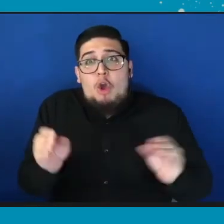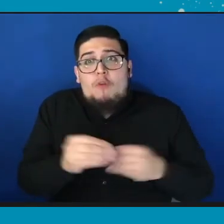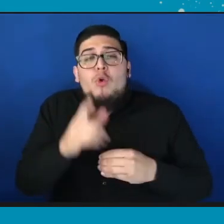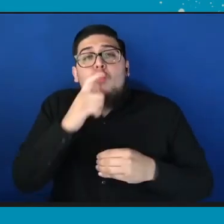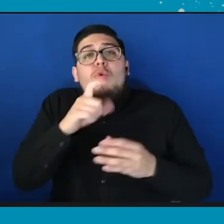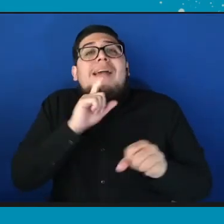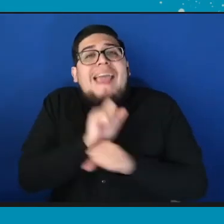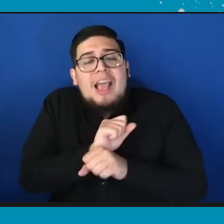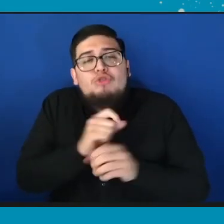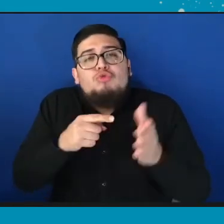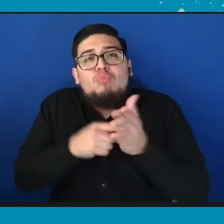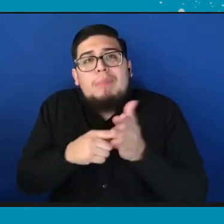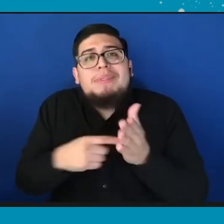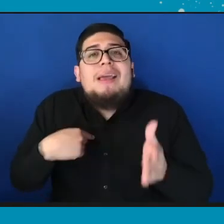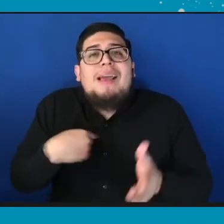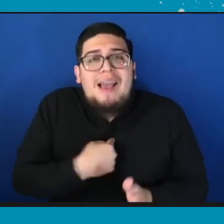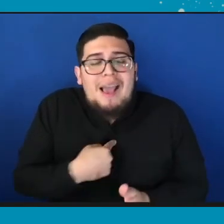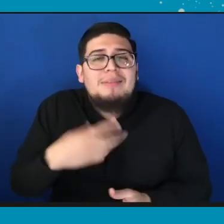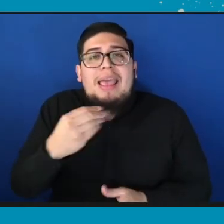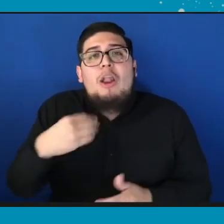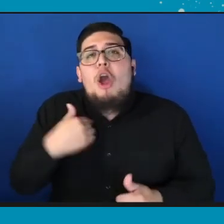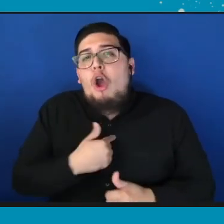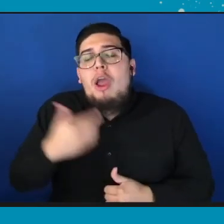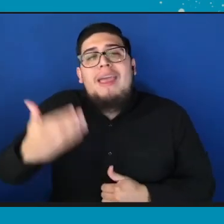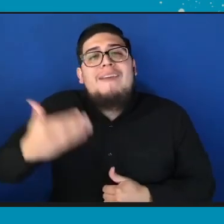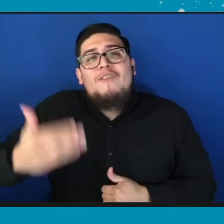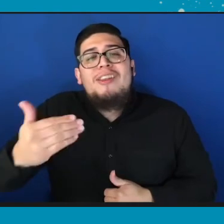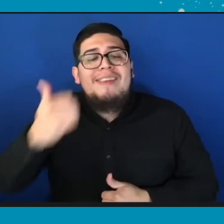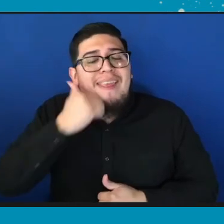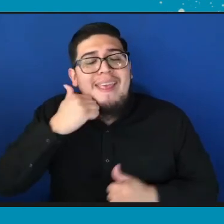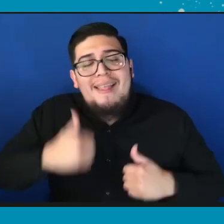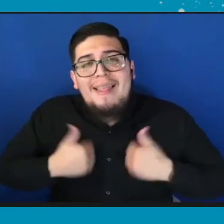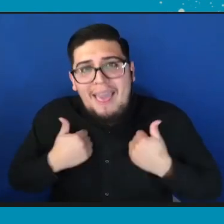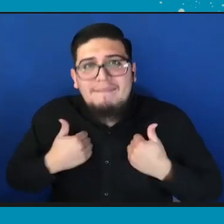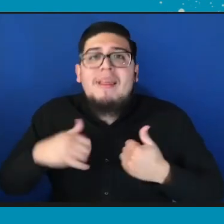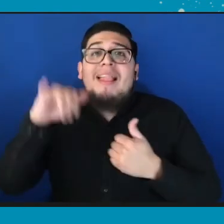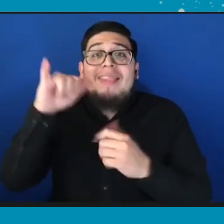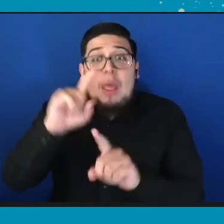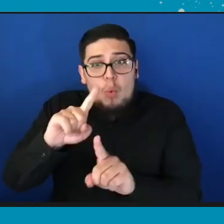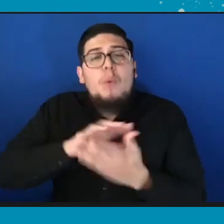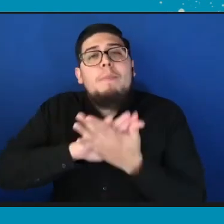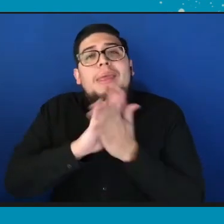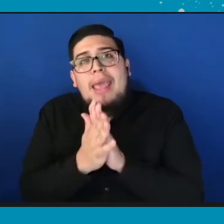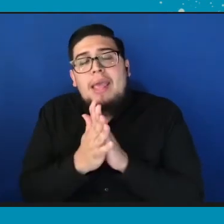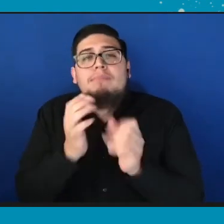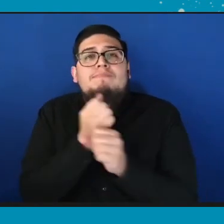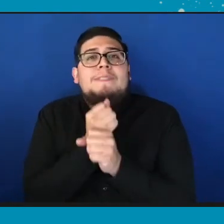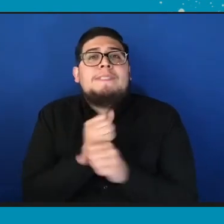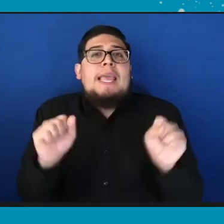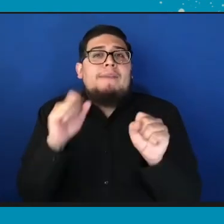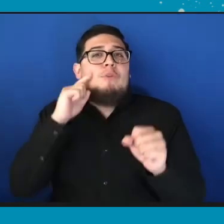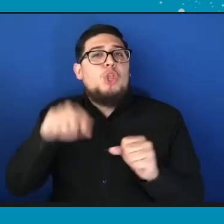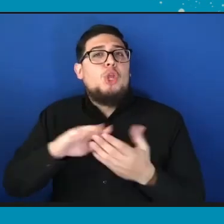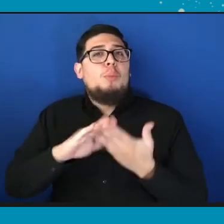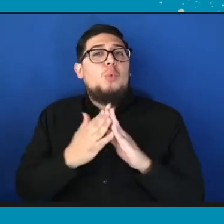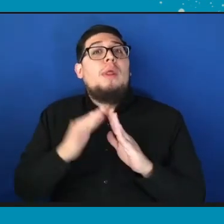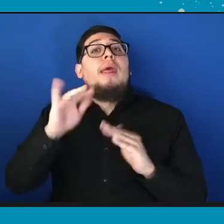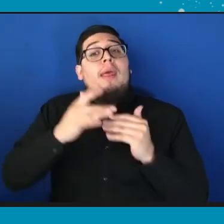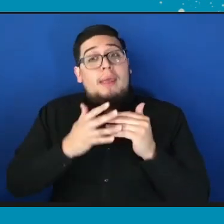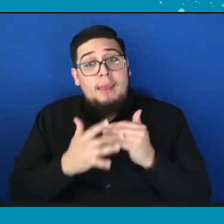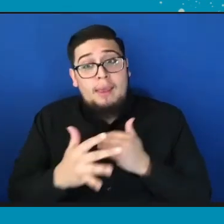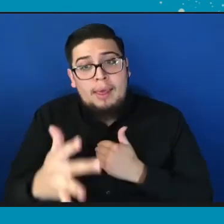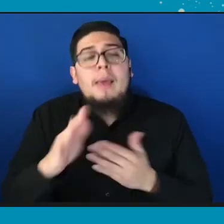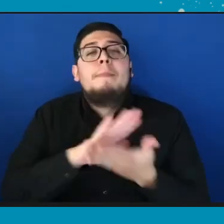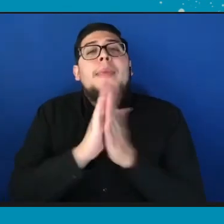day-to-day lives. That is when we can begin to see safer communities. That's when we can begin to write and pass